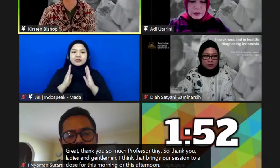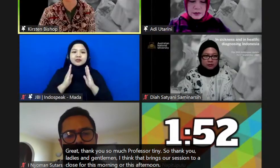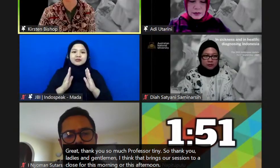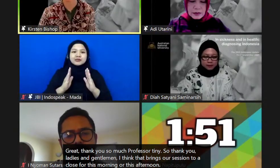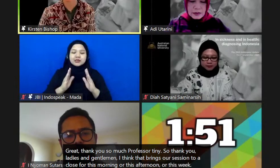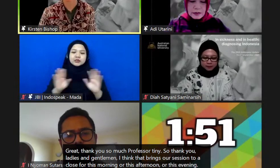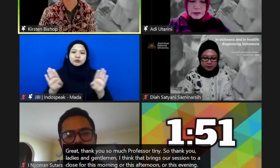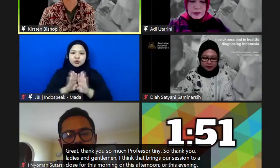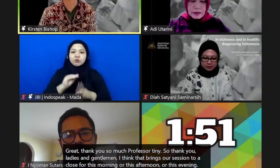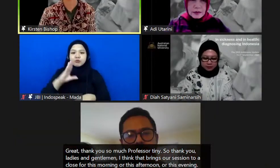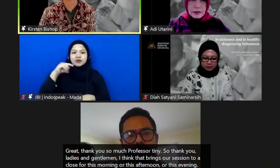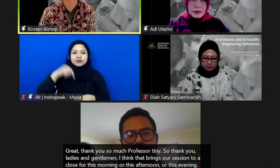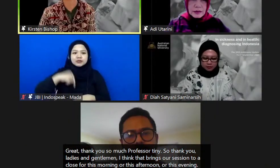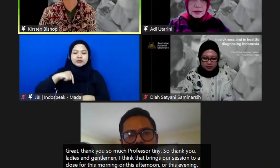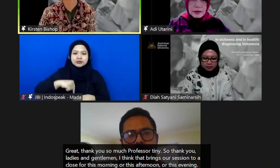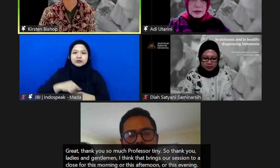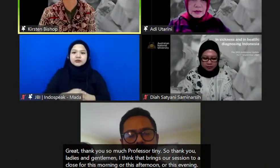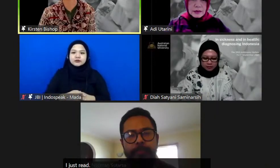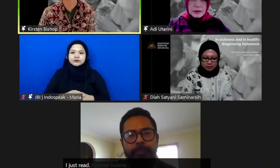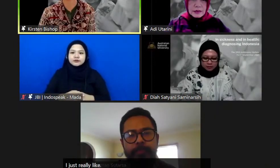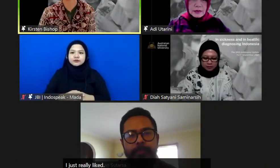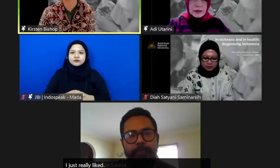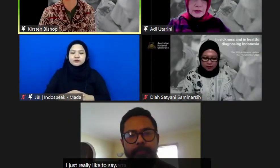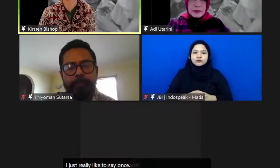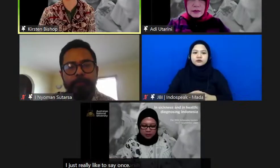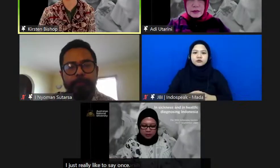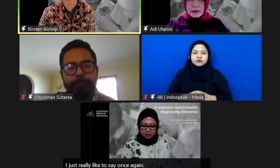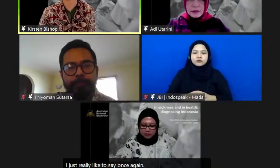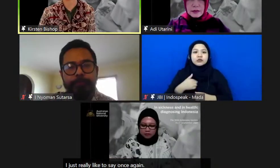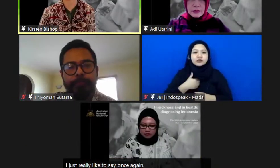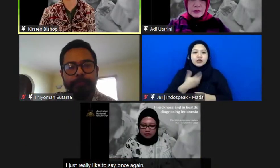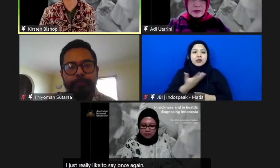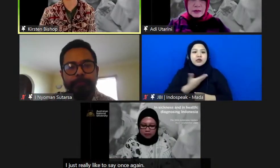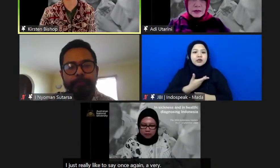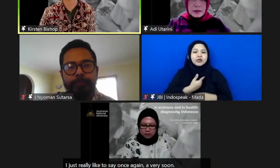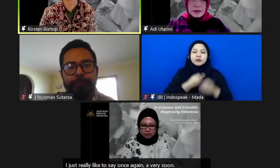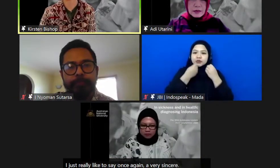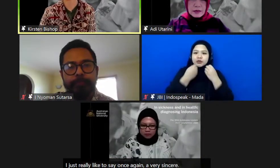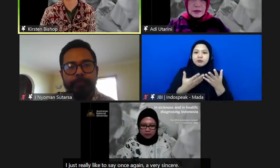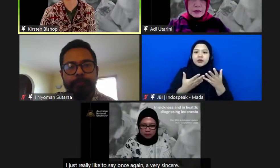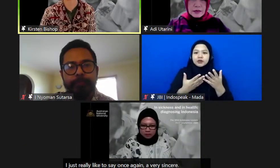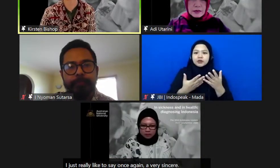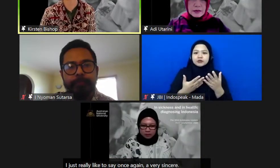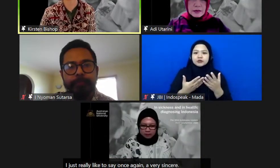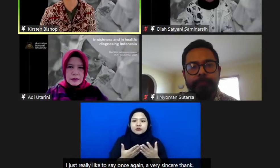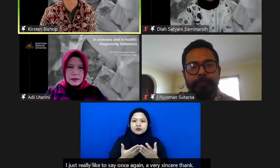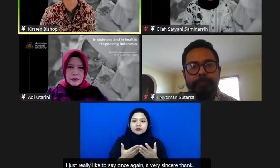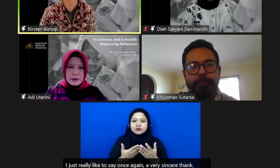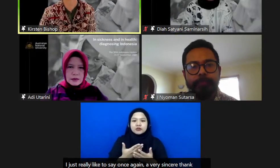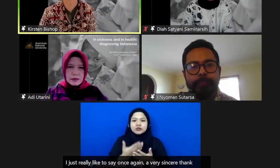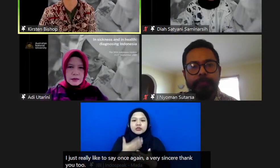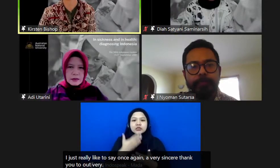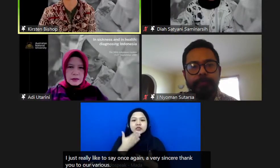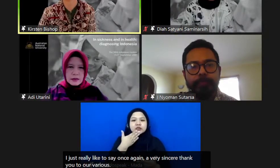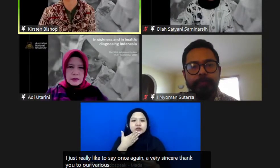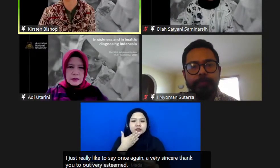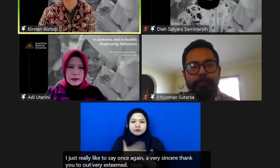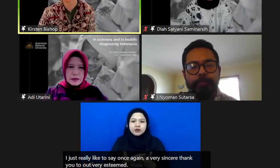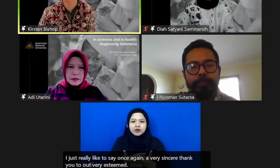this evening. I'd just really like to say once again, a very sincere thank you to our very